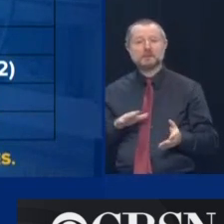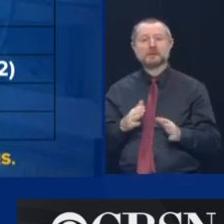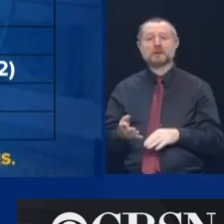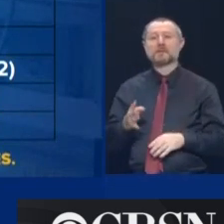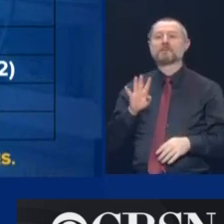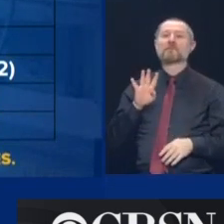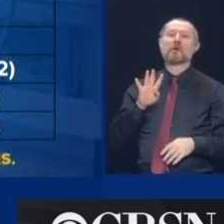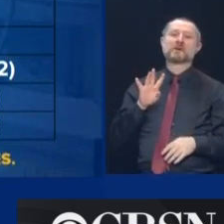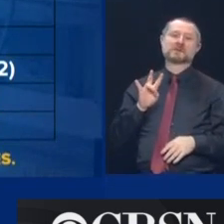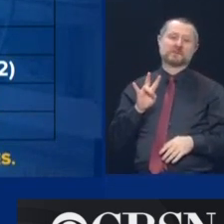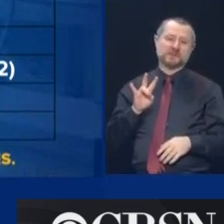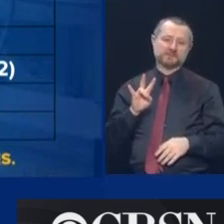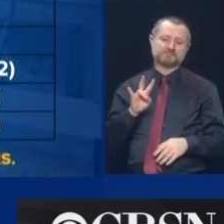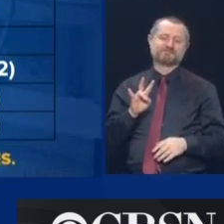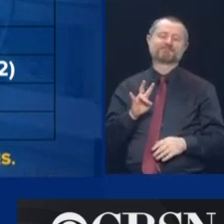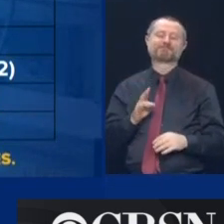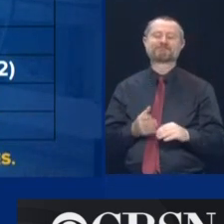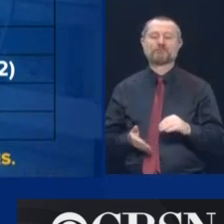That number is up again.